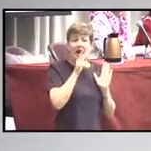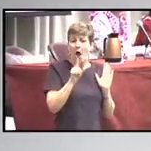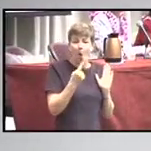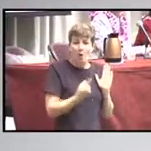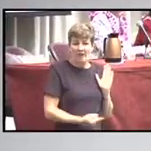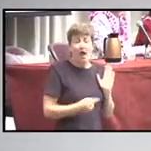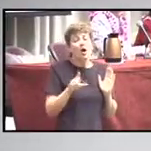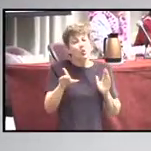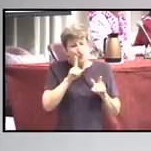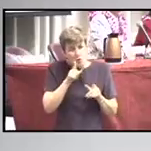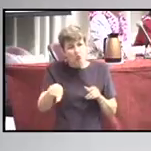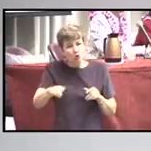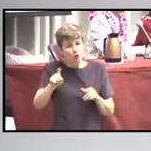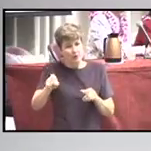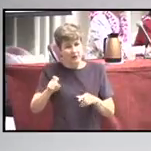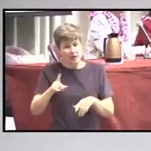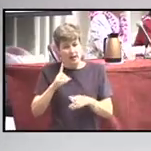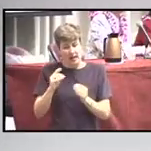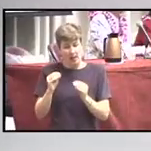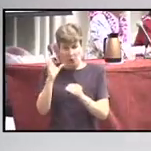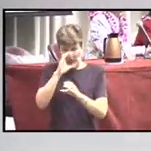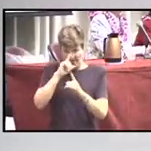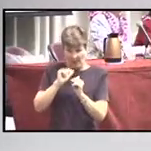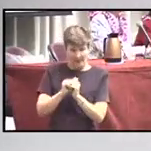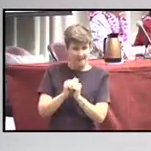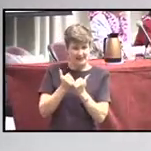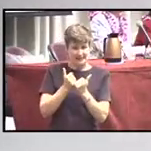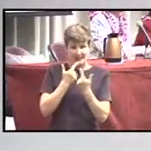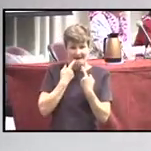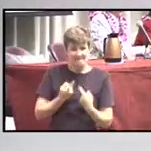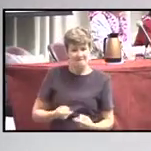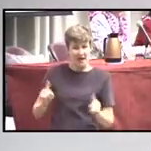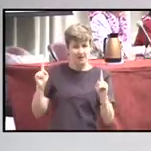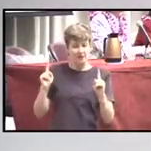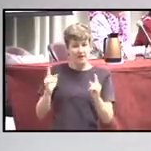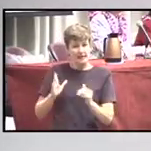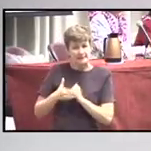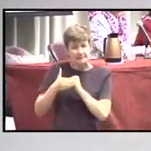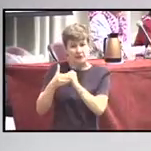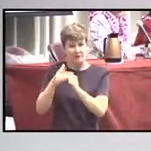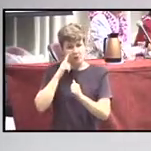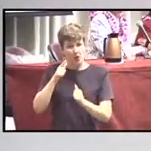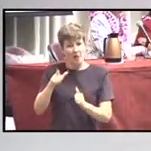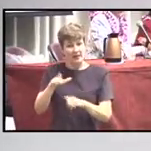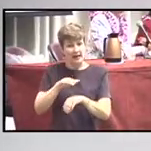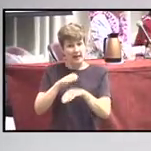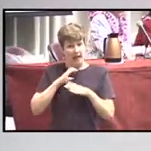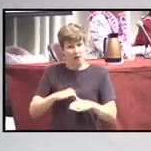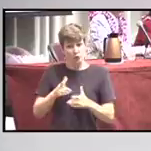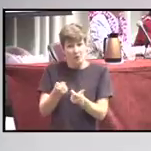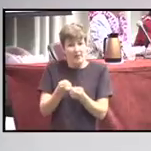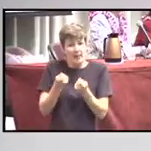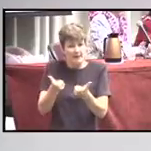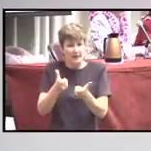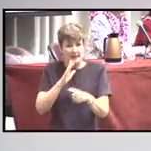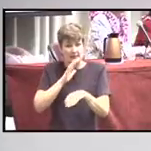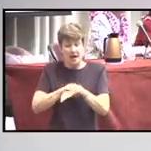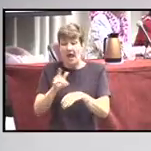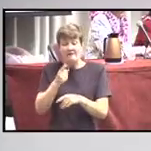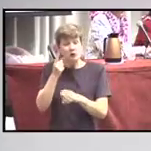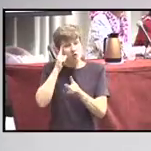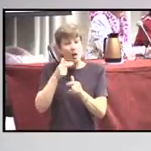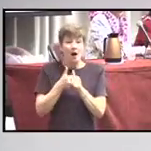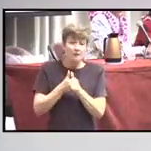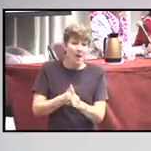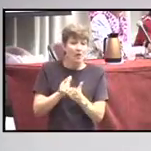really should be doing is looking for the most effective way to serve your limited English-speaking clients, because if you're putting energy into just